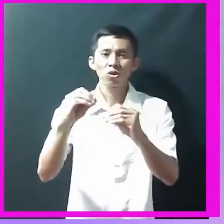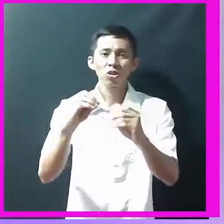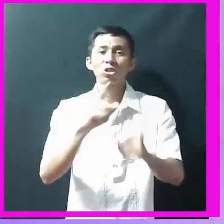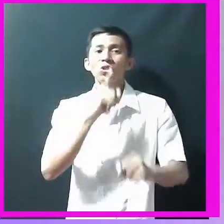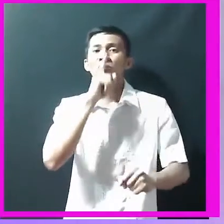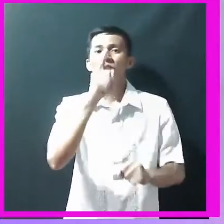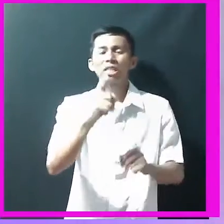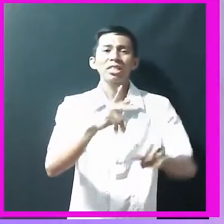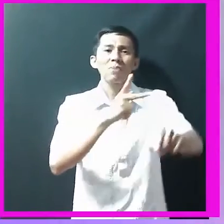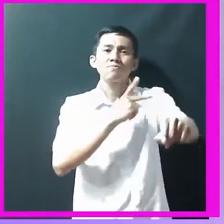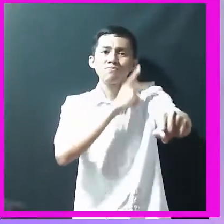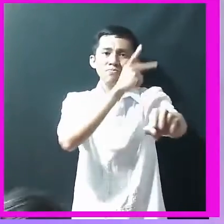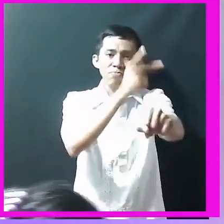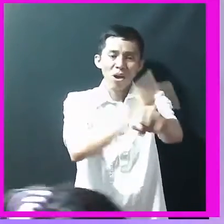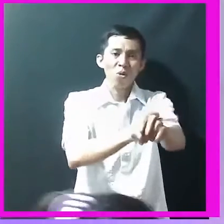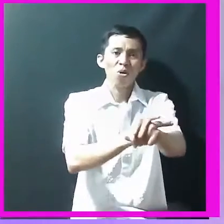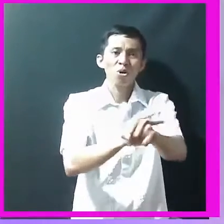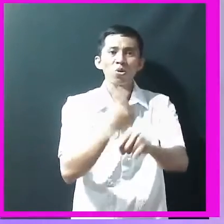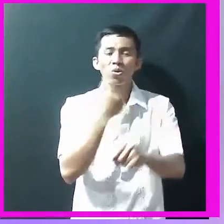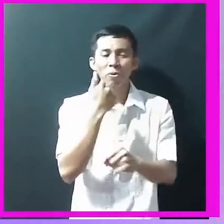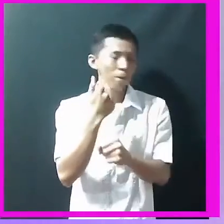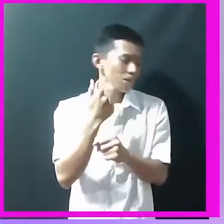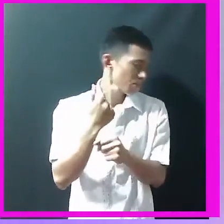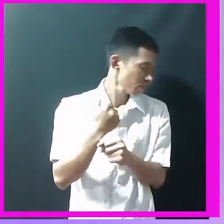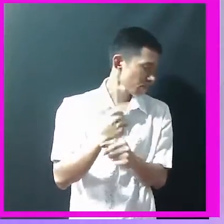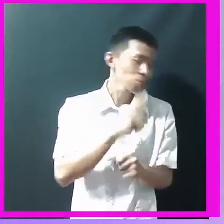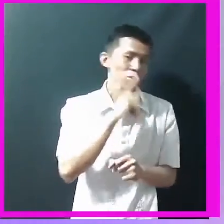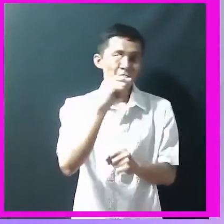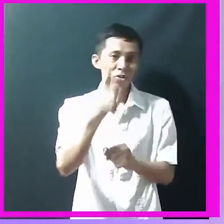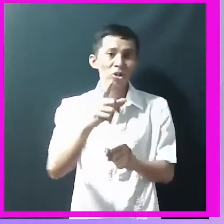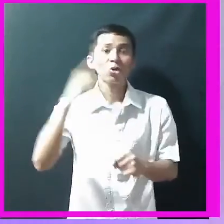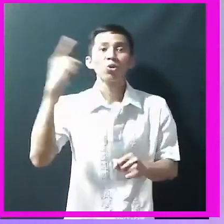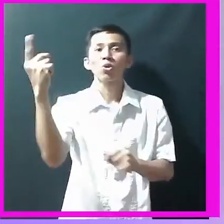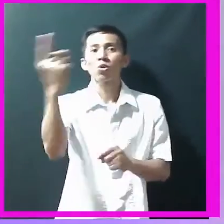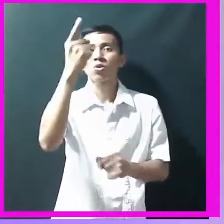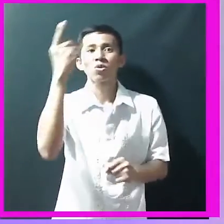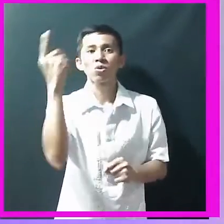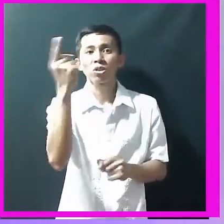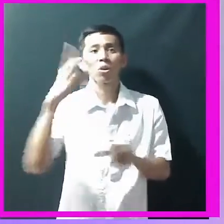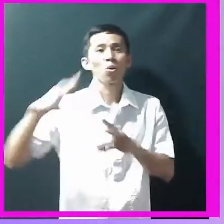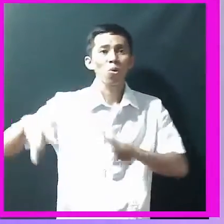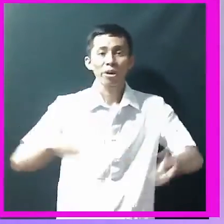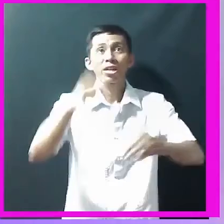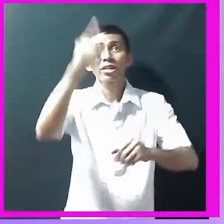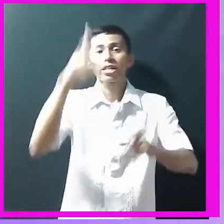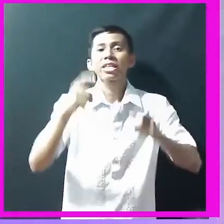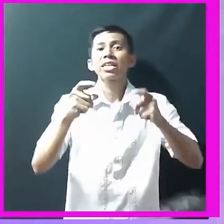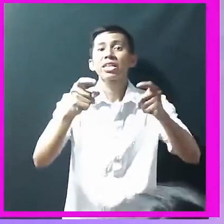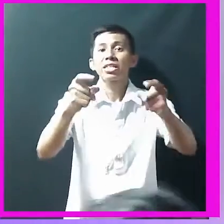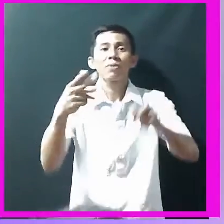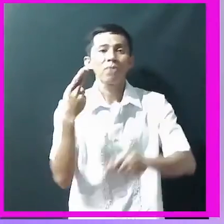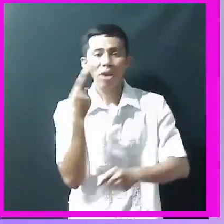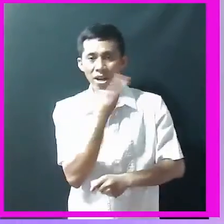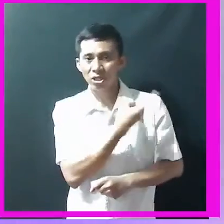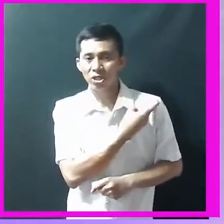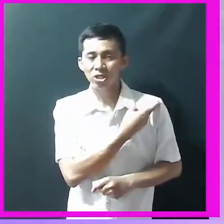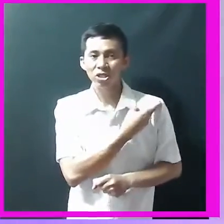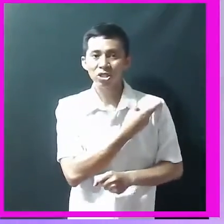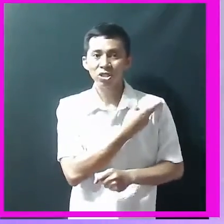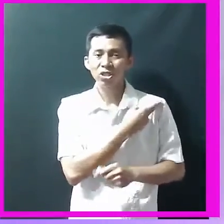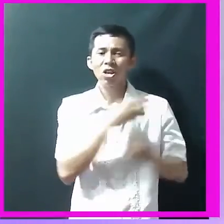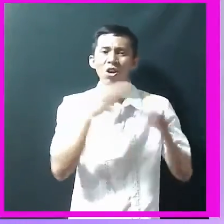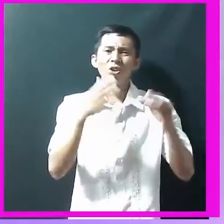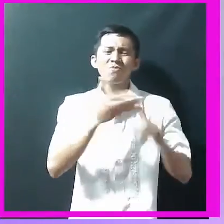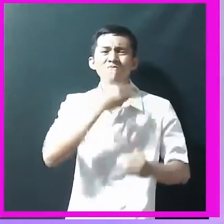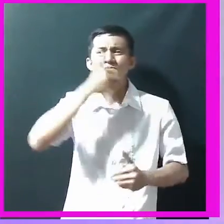Truth is the power by which to live. Truth is the only rule that God gives us. And truth is